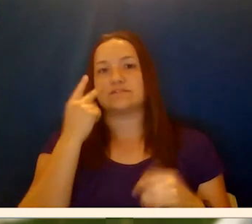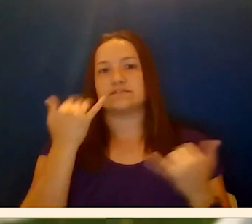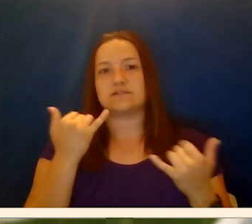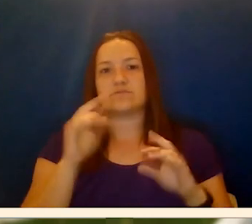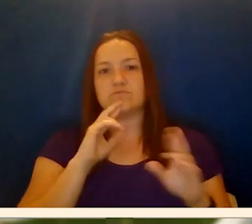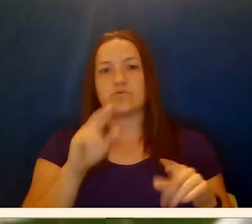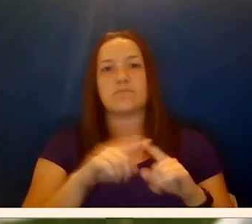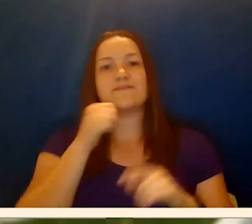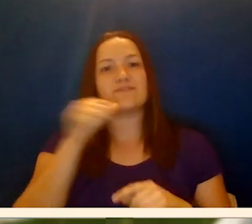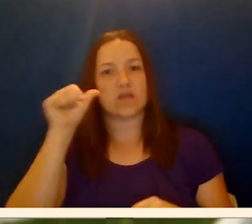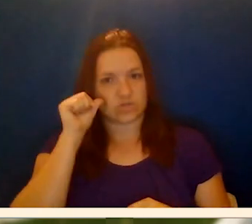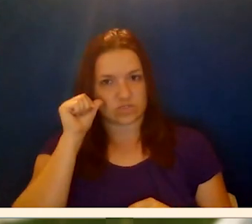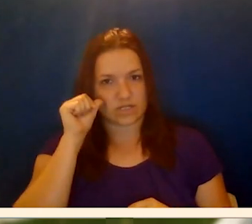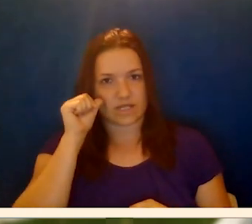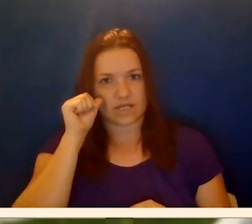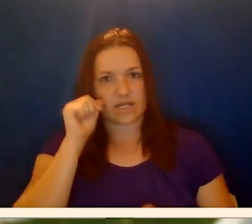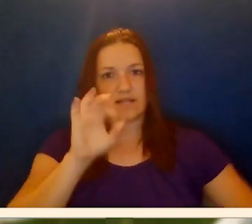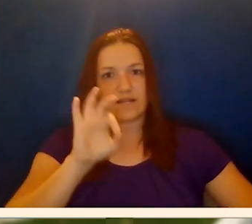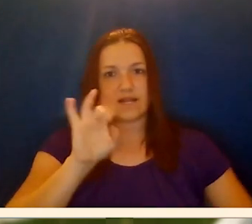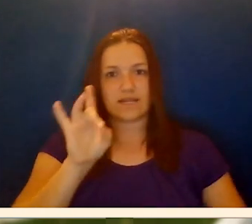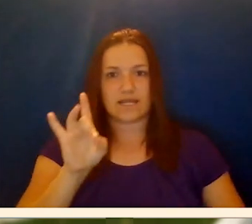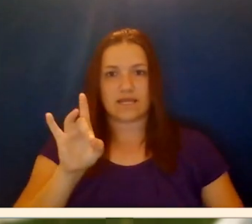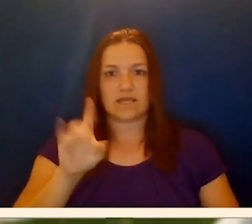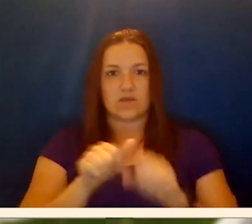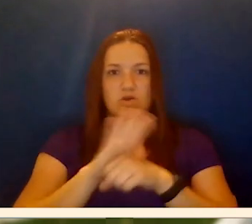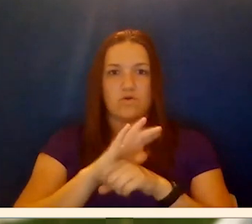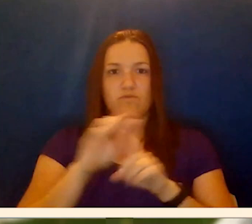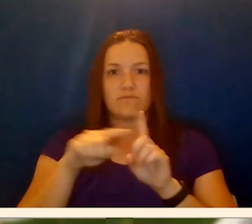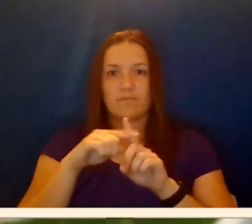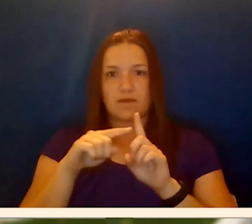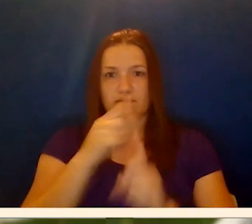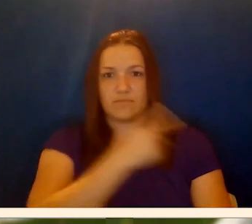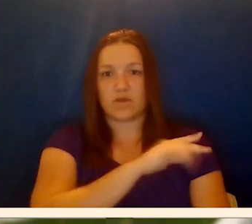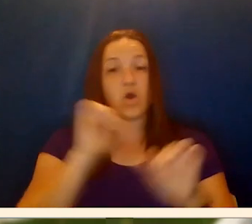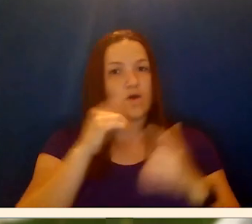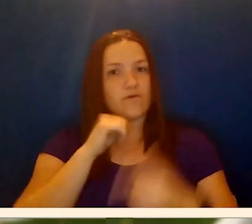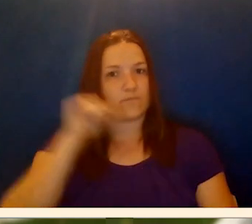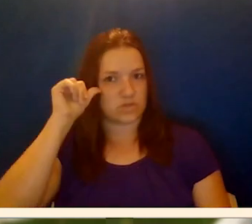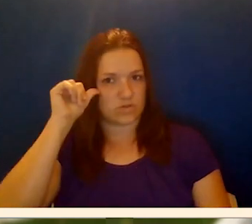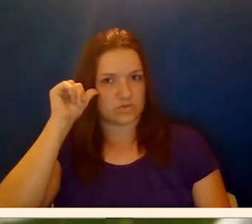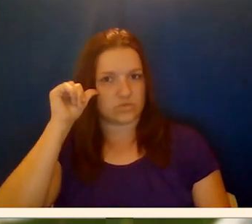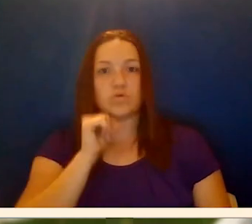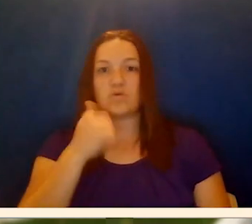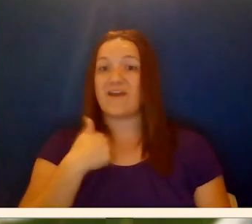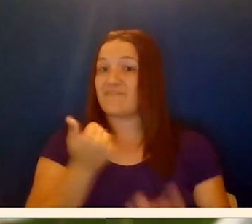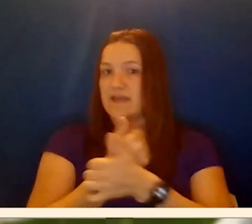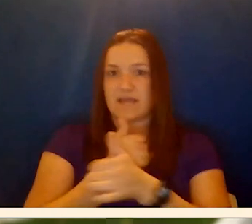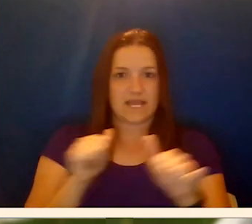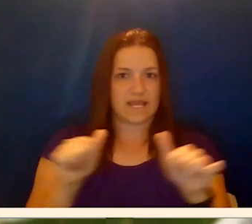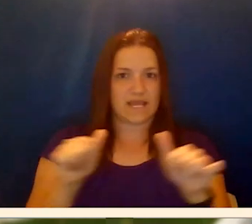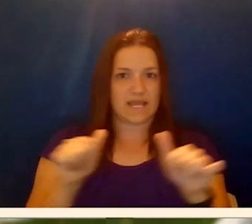of yesterday, when I report 98 COVID positive patients, all of them were adults. We don't have any